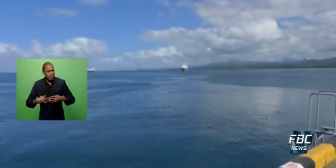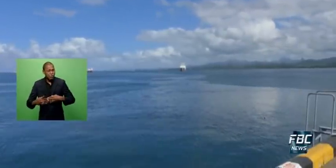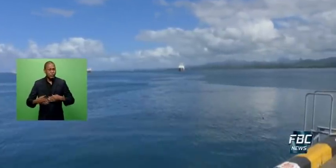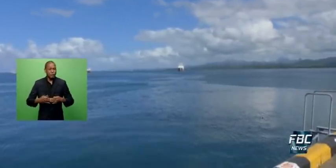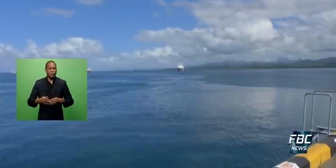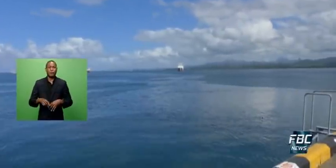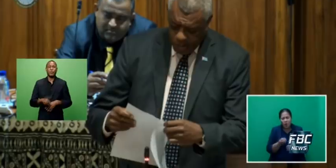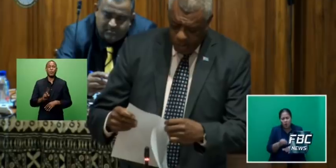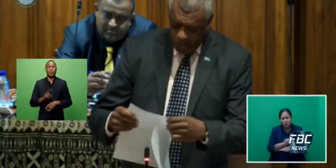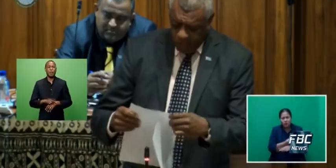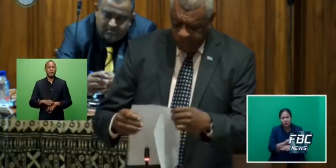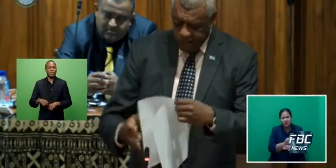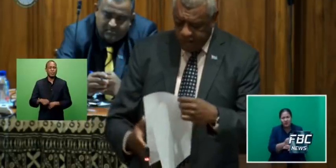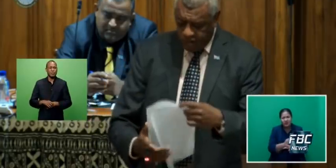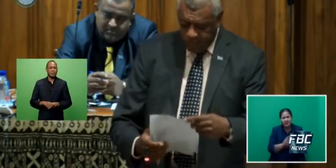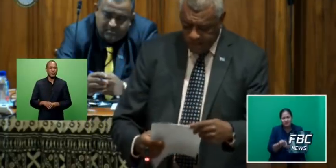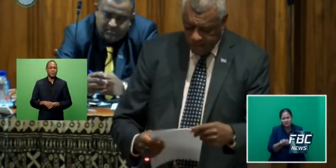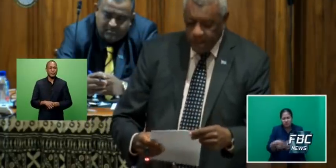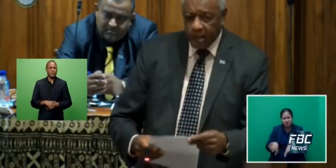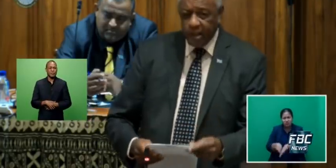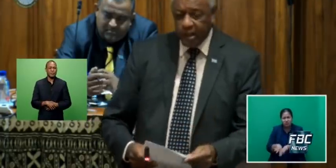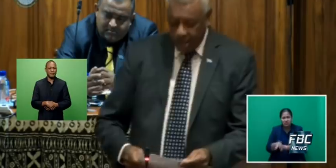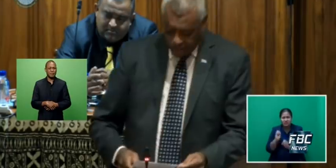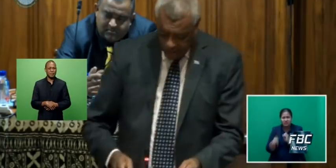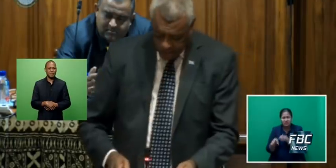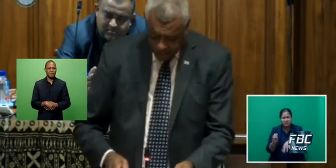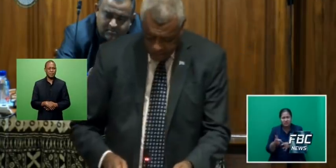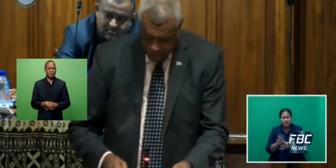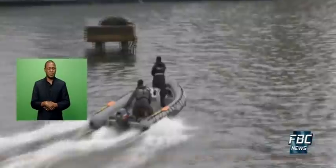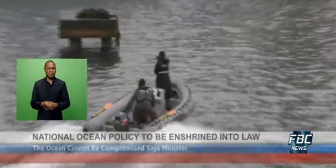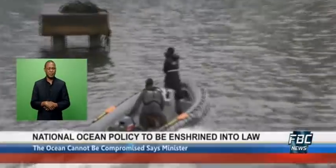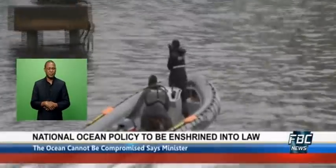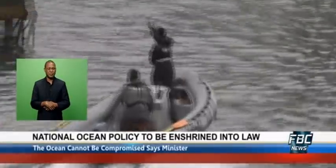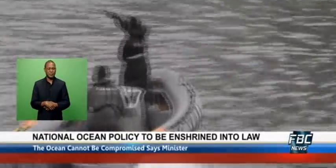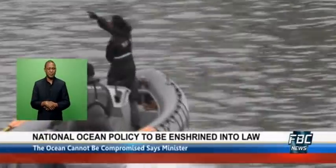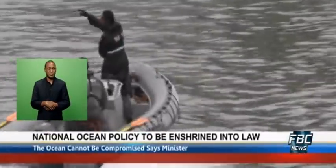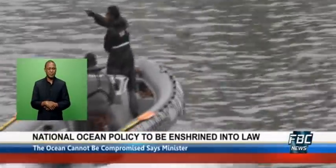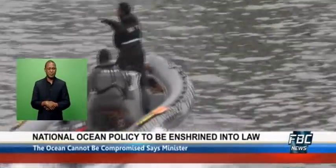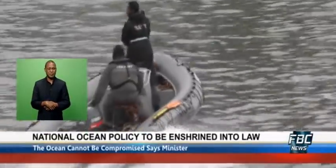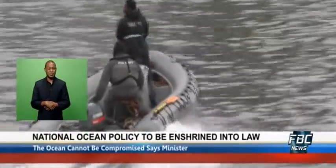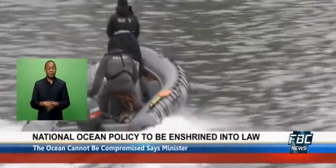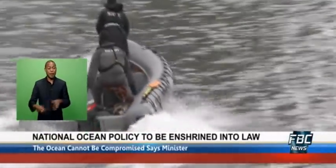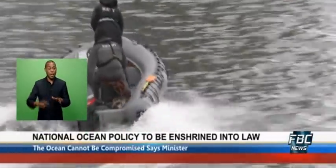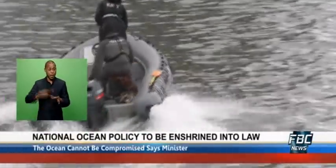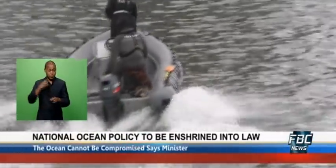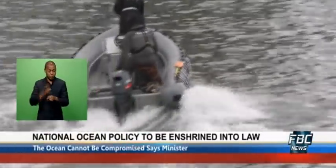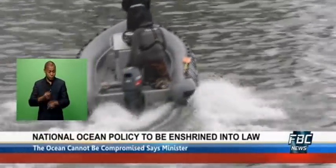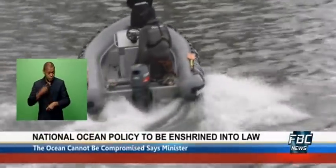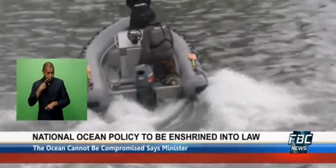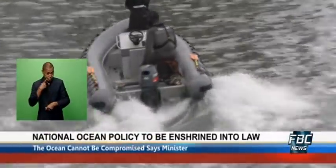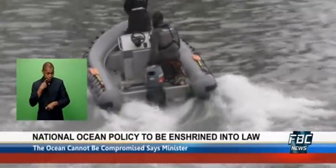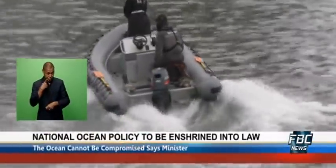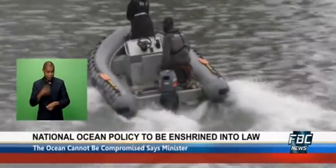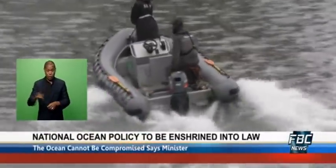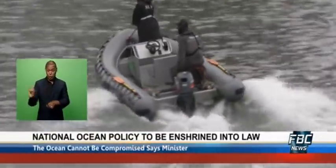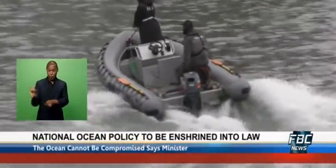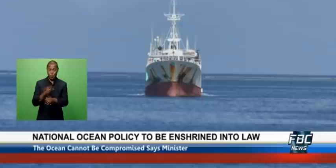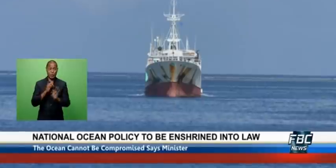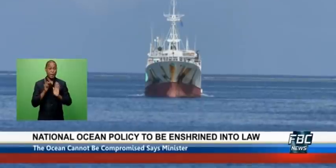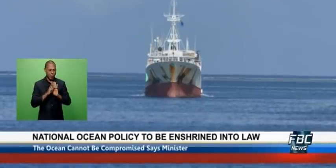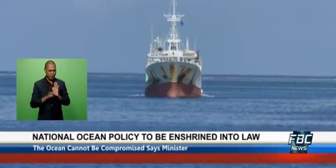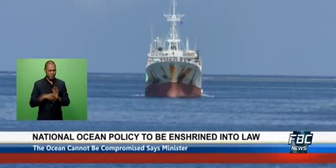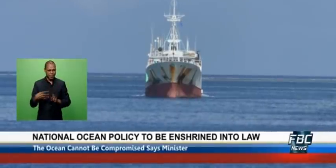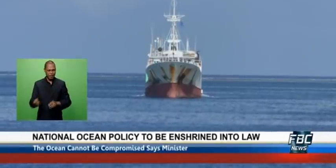pollution and overfishing domestically and internationally? Syed Kayum says the ocean policy has a government structure